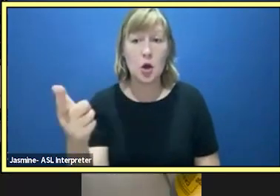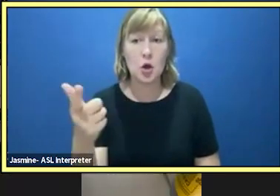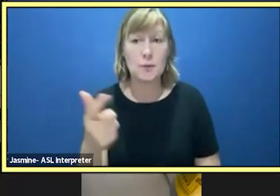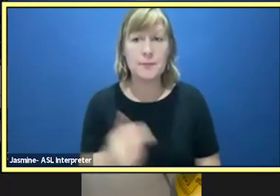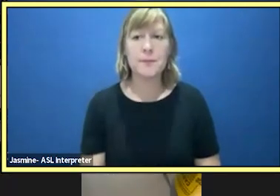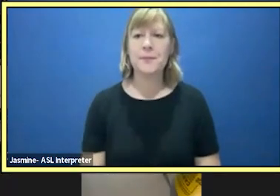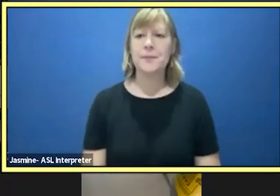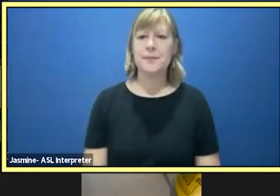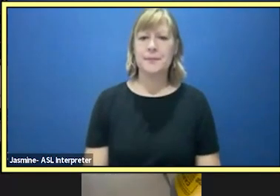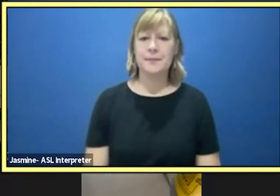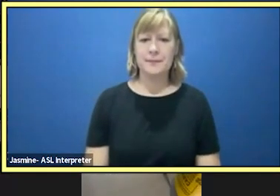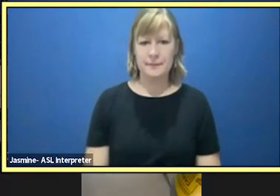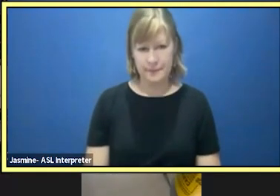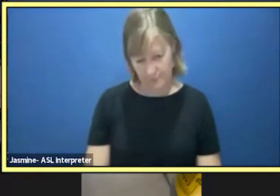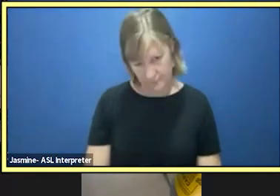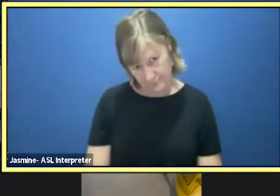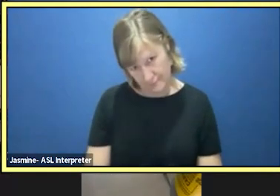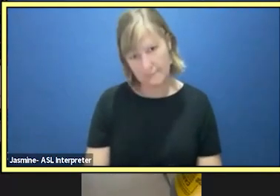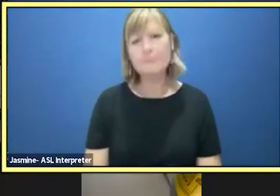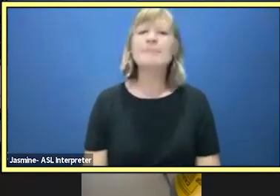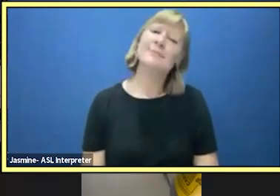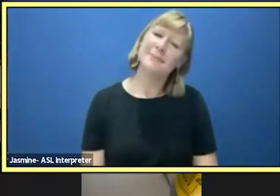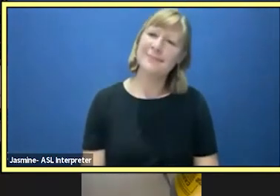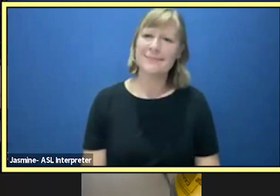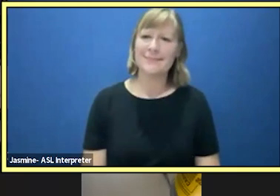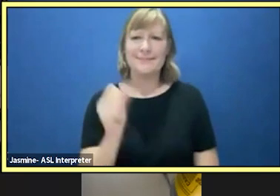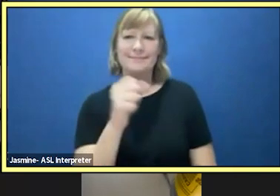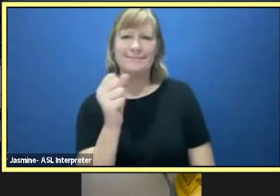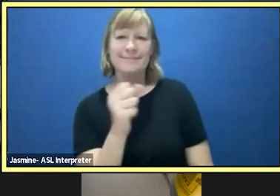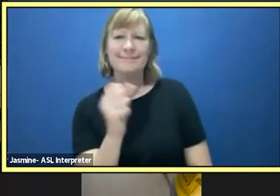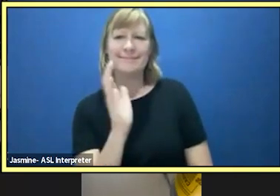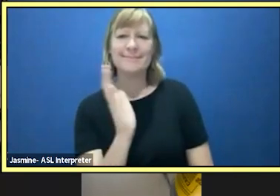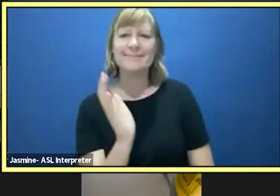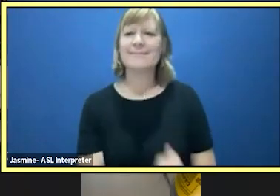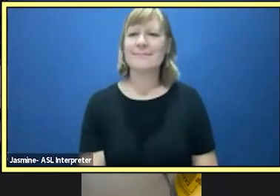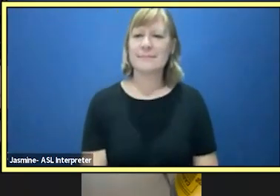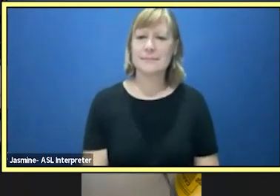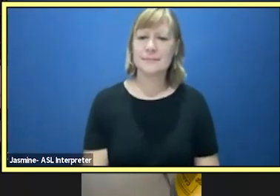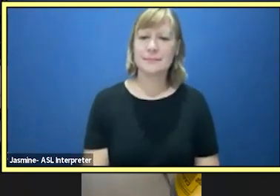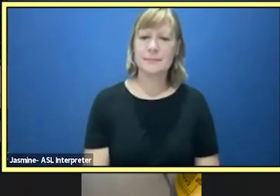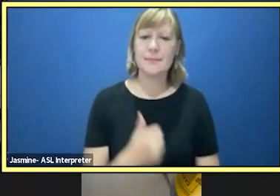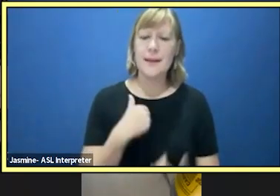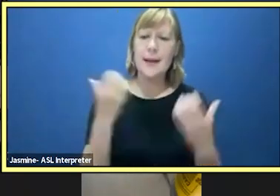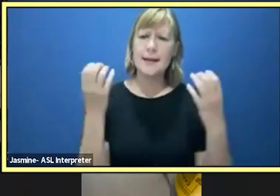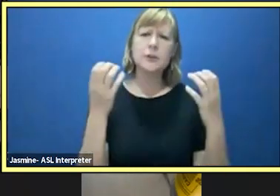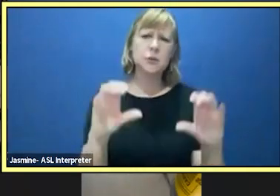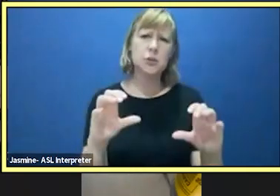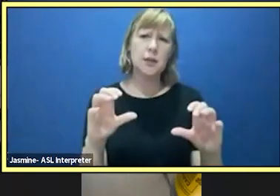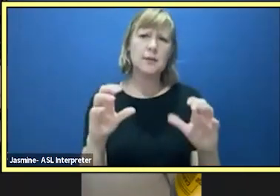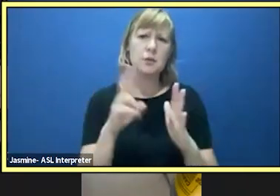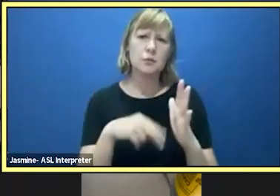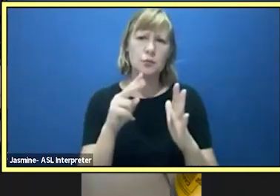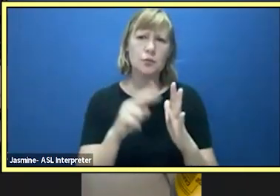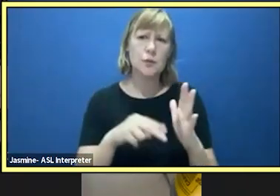Hi, Claire. Yeah, hi. I've had a chance to look at the certification standards and we've